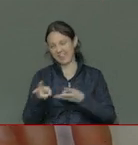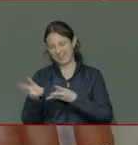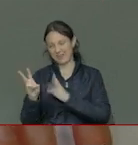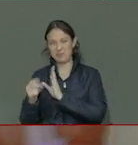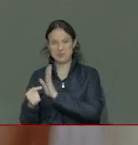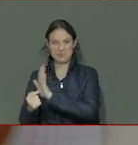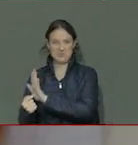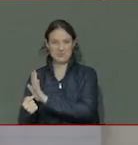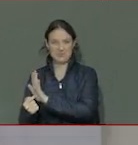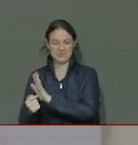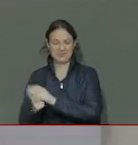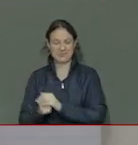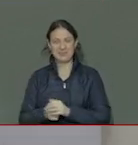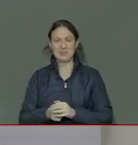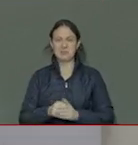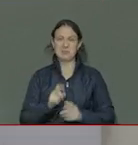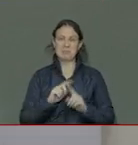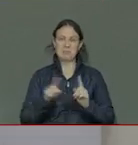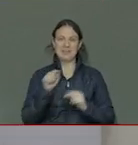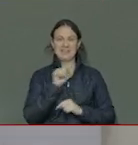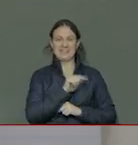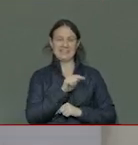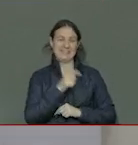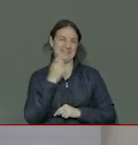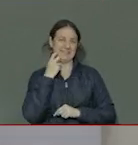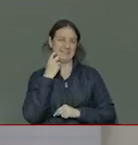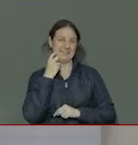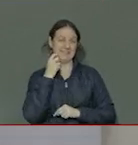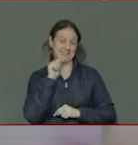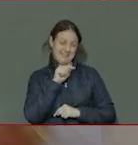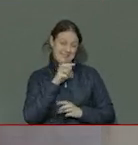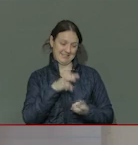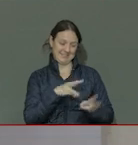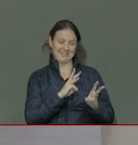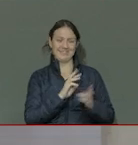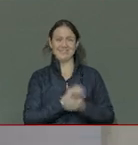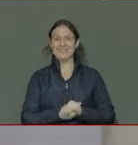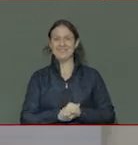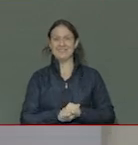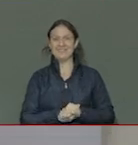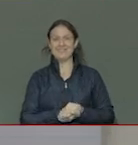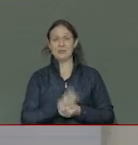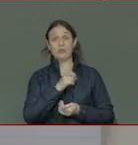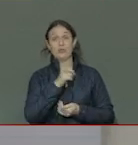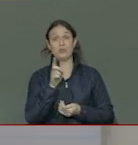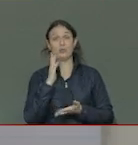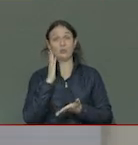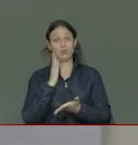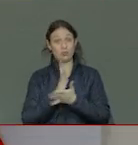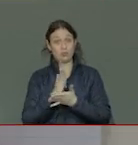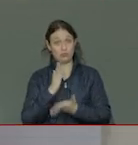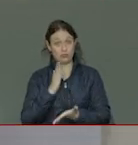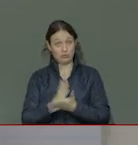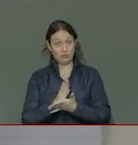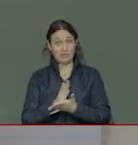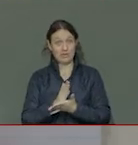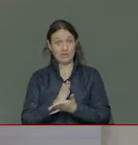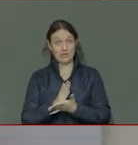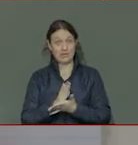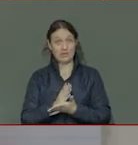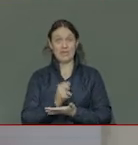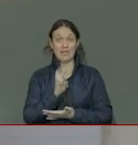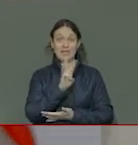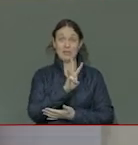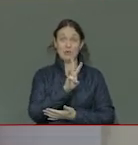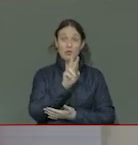but for this, I will keep to this calculation. So just make sure you will see there's your